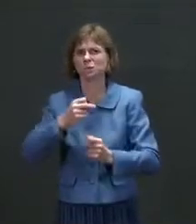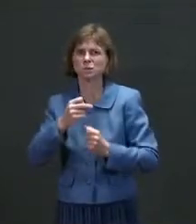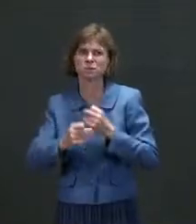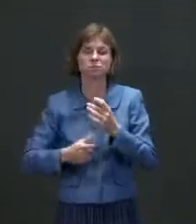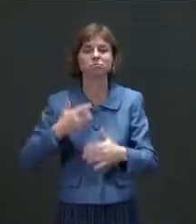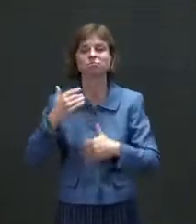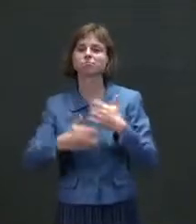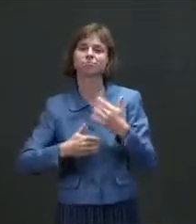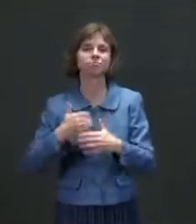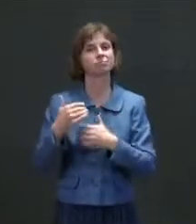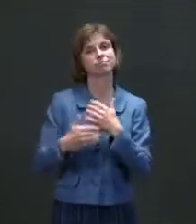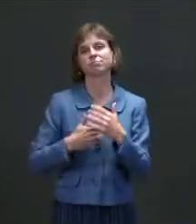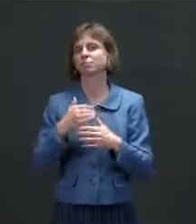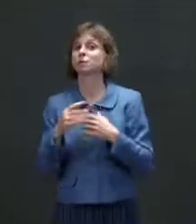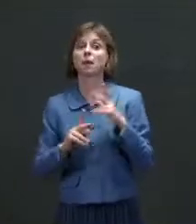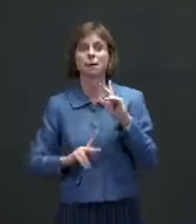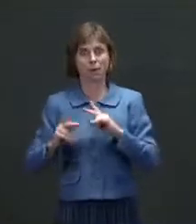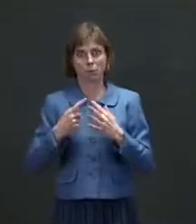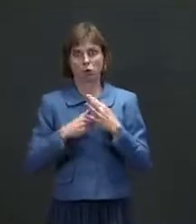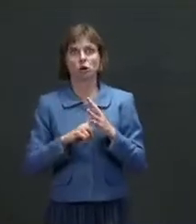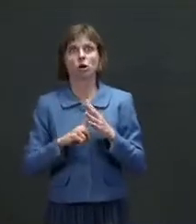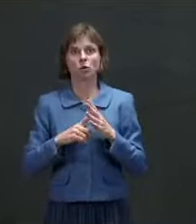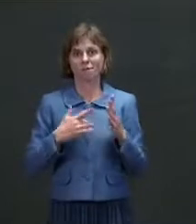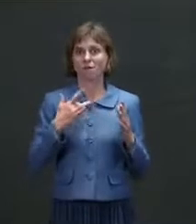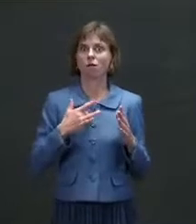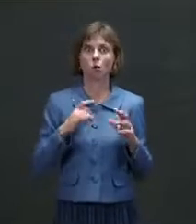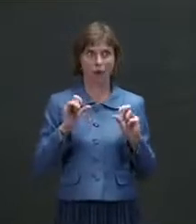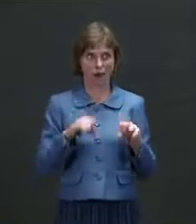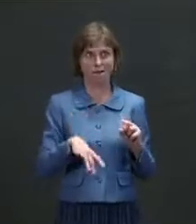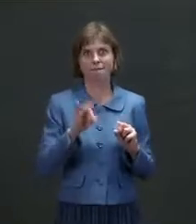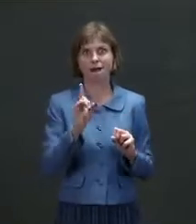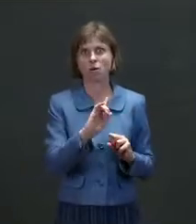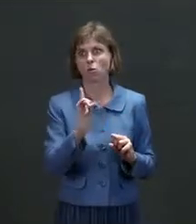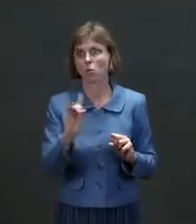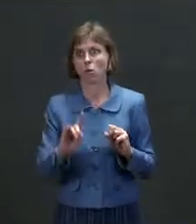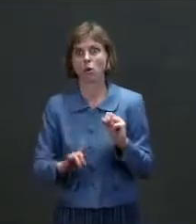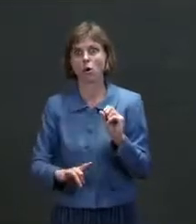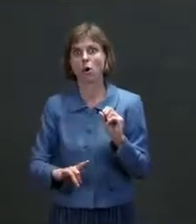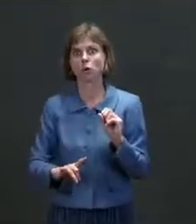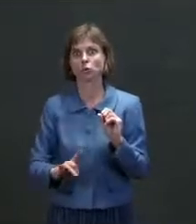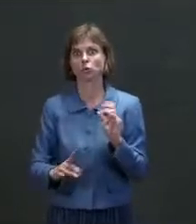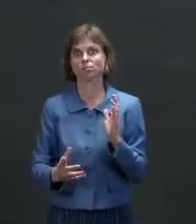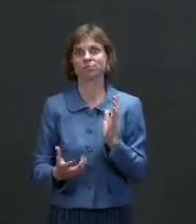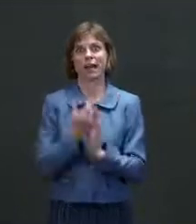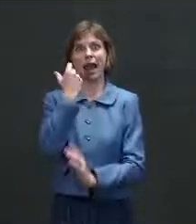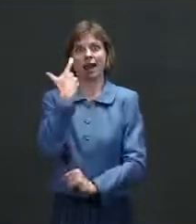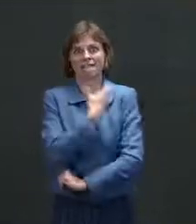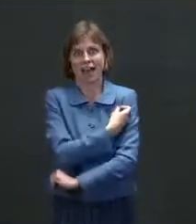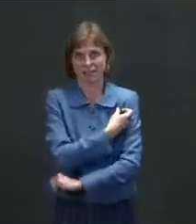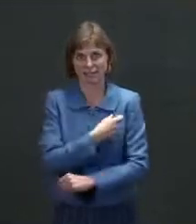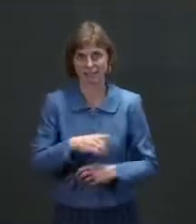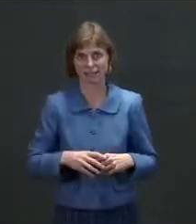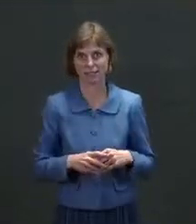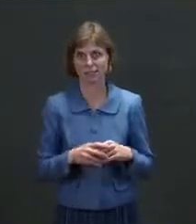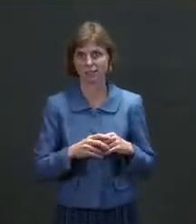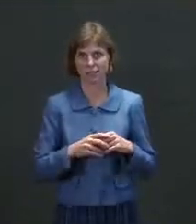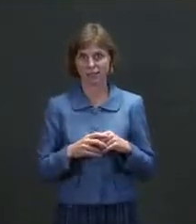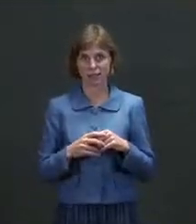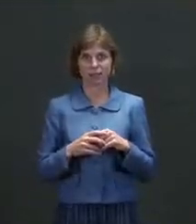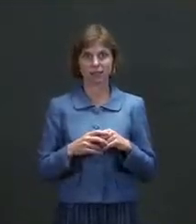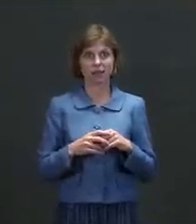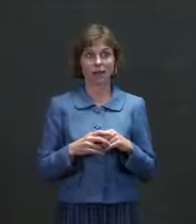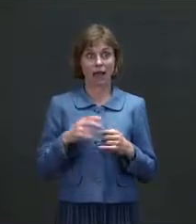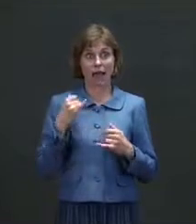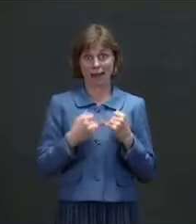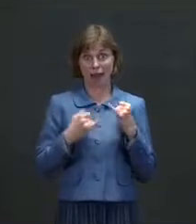feel that they can find their way to get the vaccine. And lastly, one of the most important things for us, and